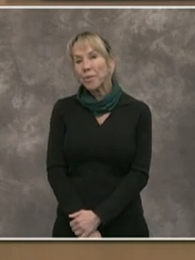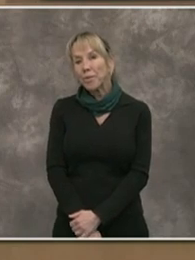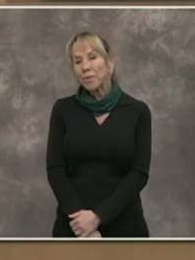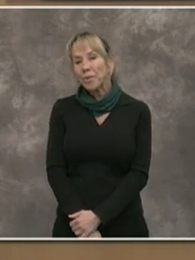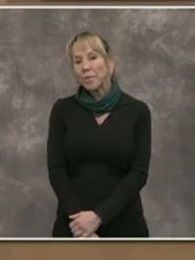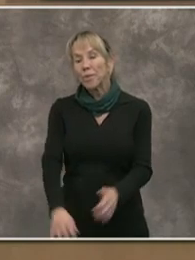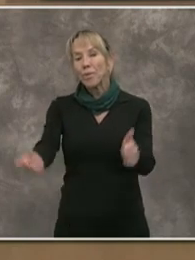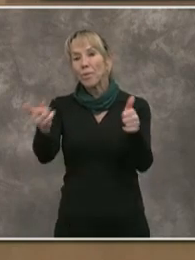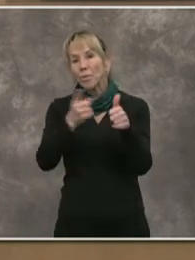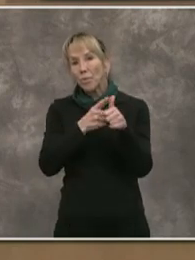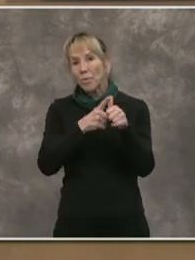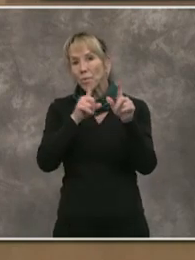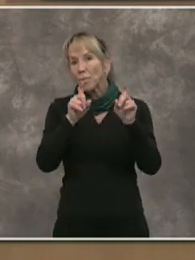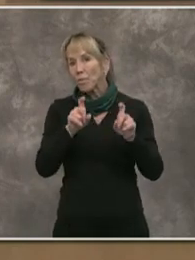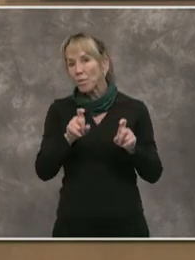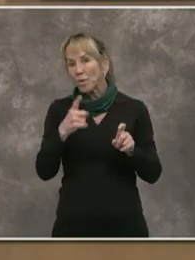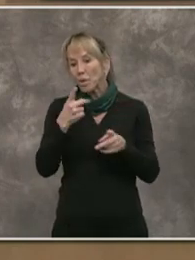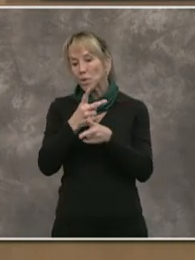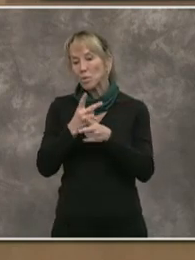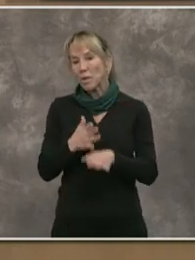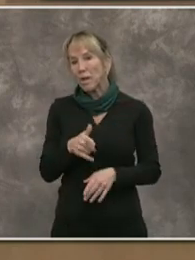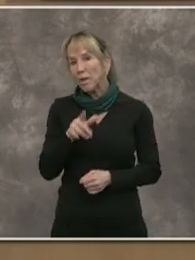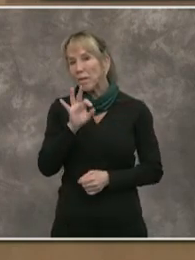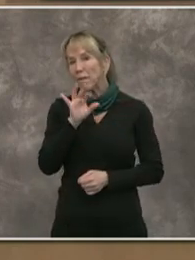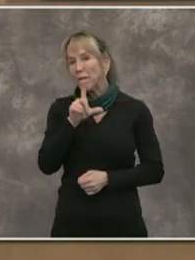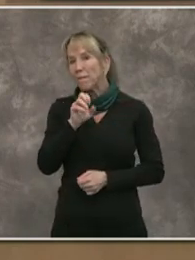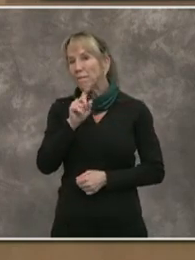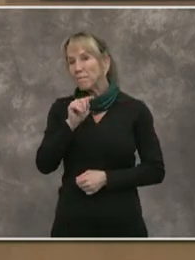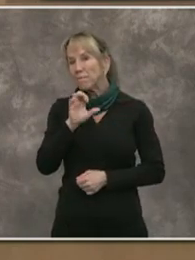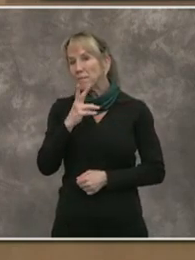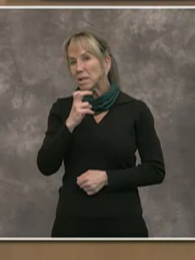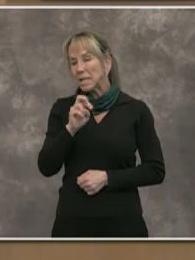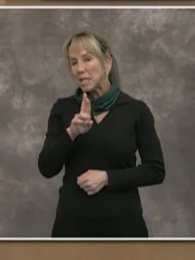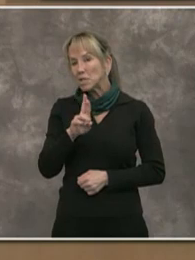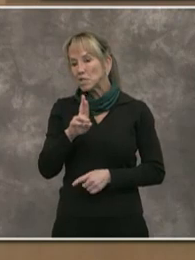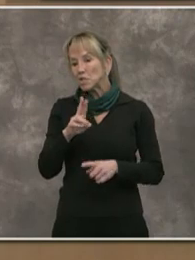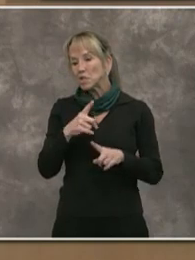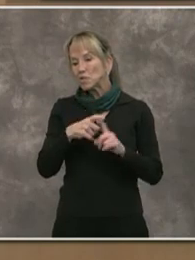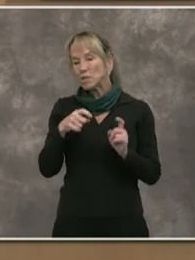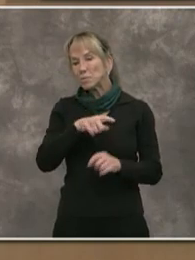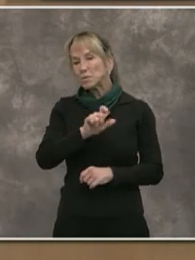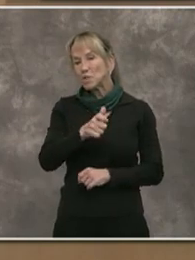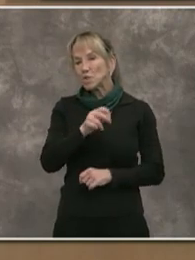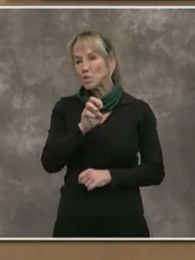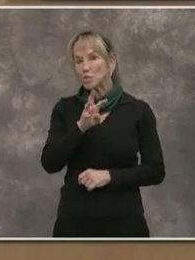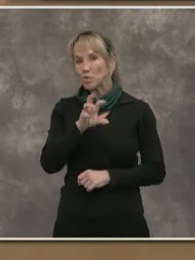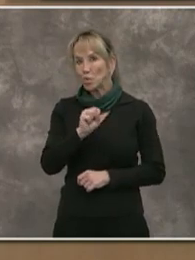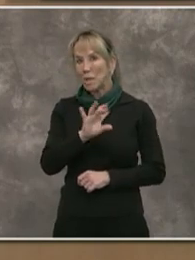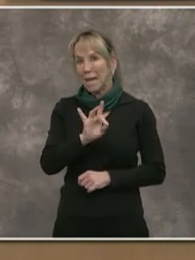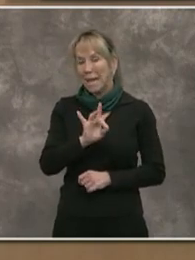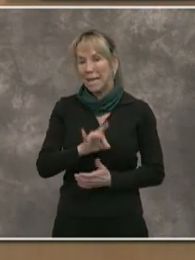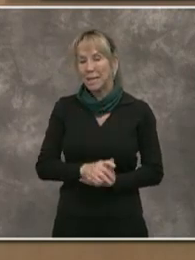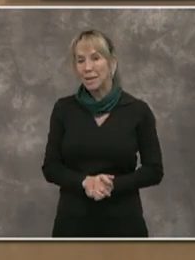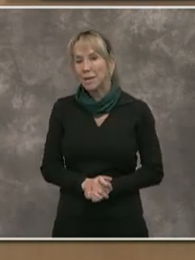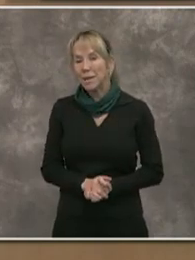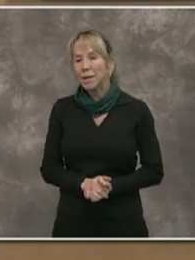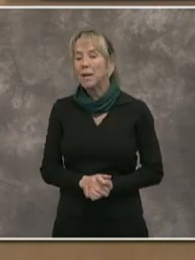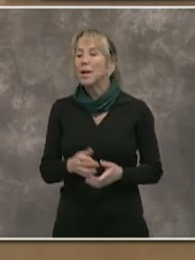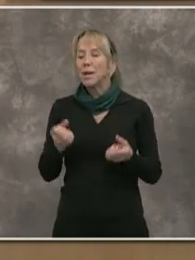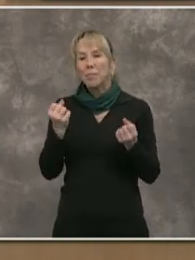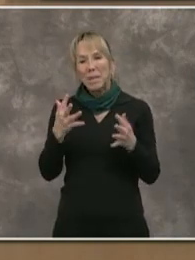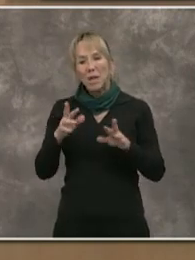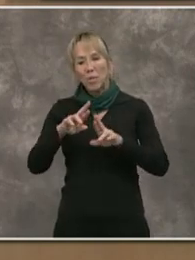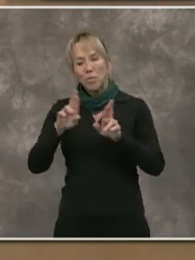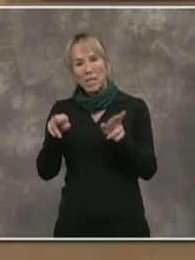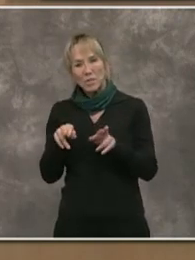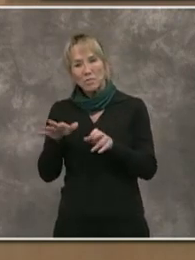This first question is for Supervisor Fletcher. It is from Steve Price at News 8. He writes, as a member of the Regional Task